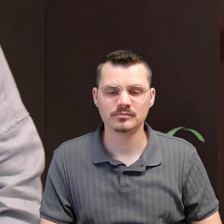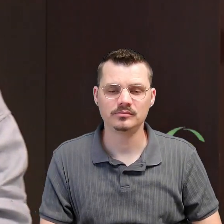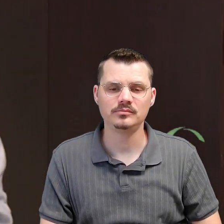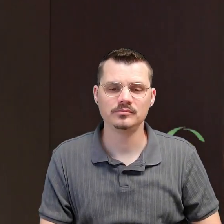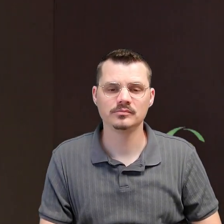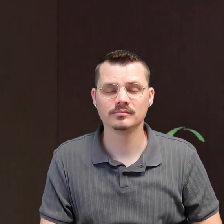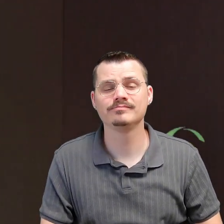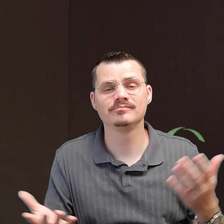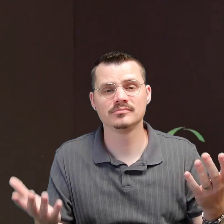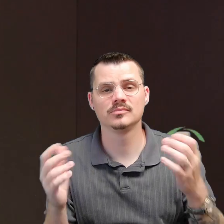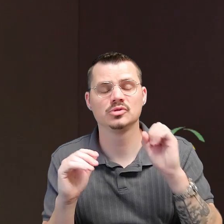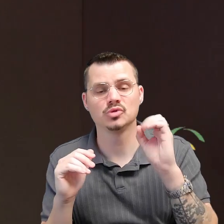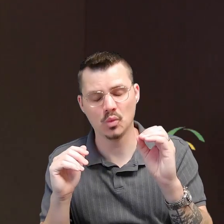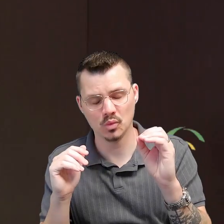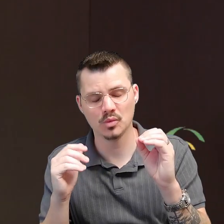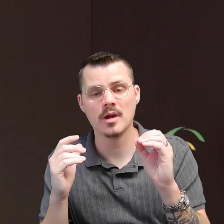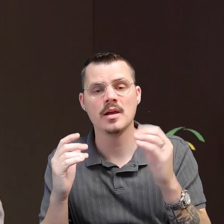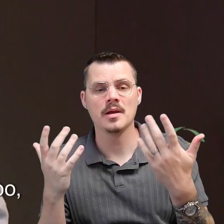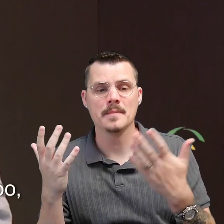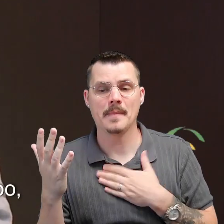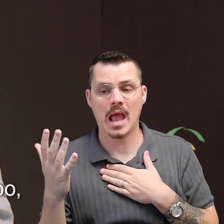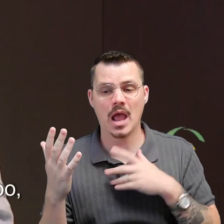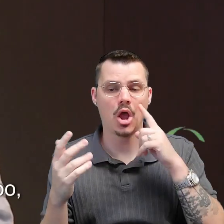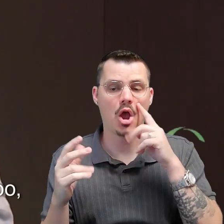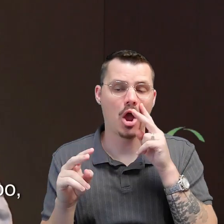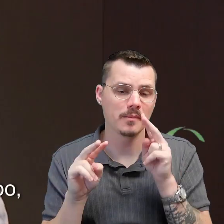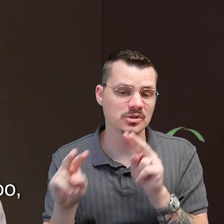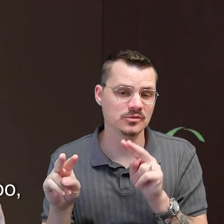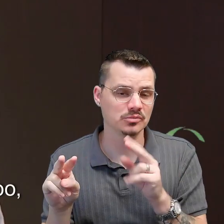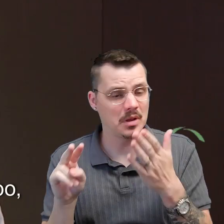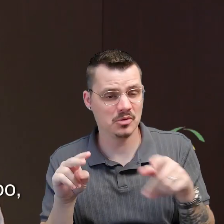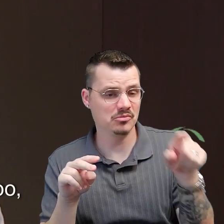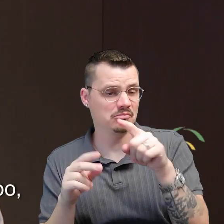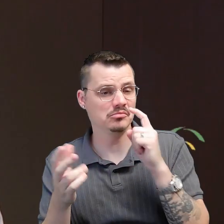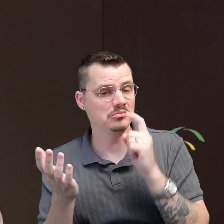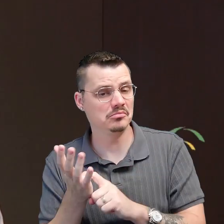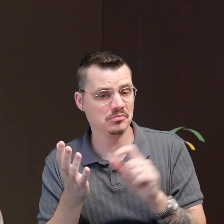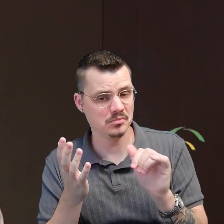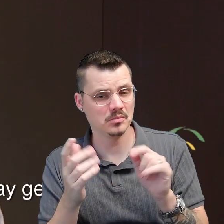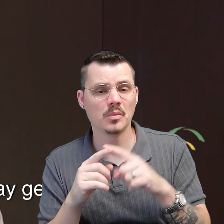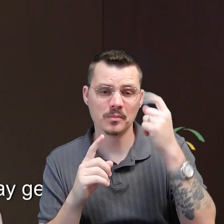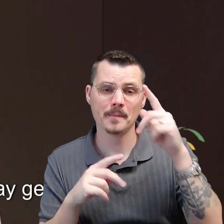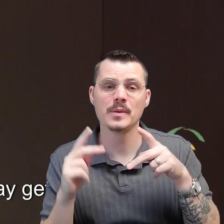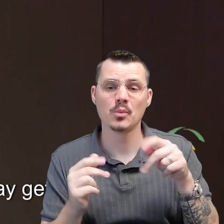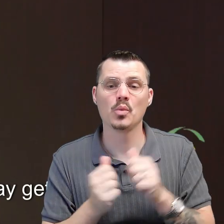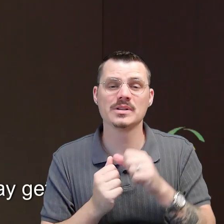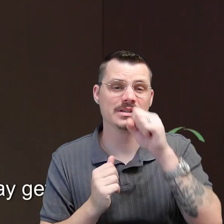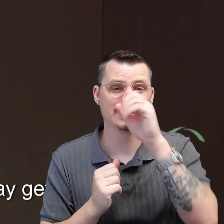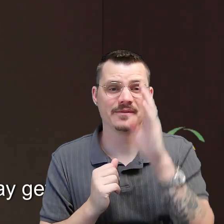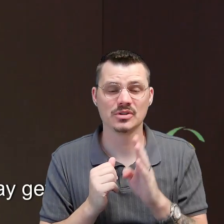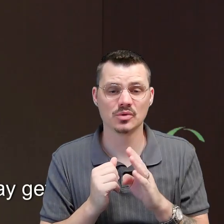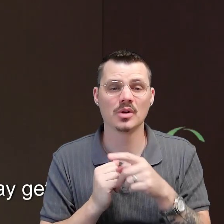So it's been my observation, and maybe it's yours too, that when people